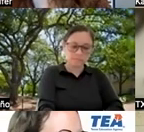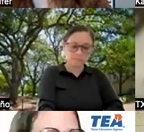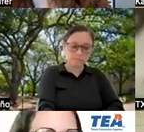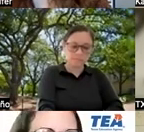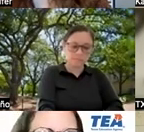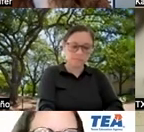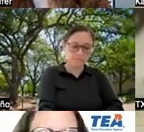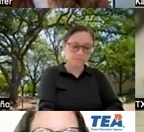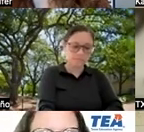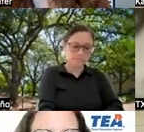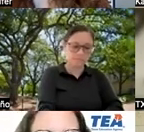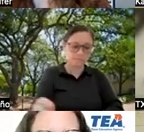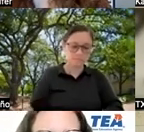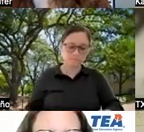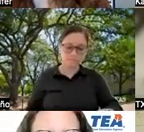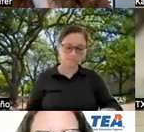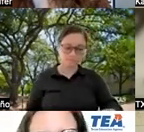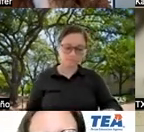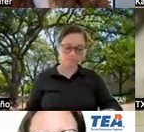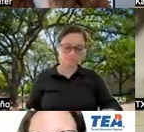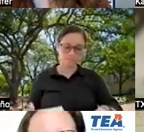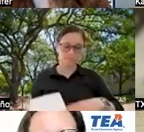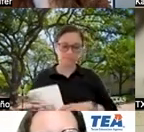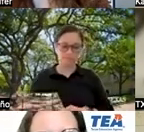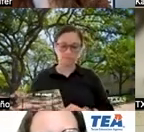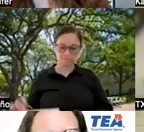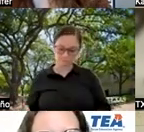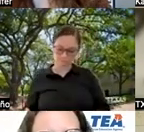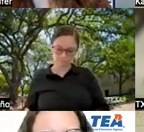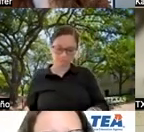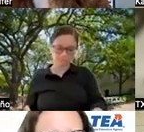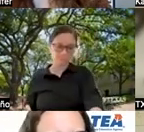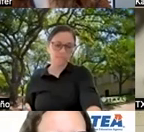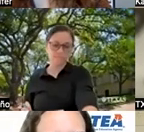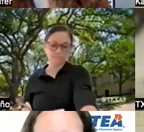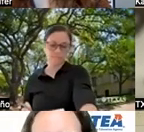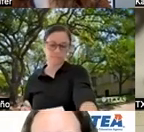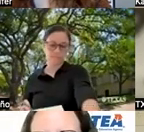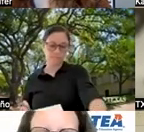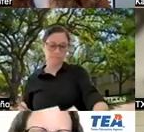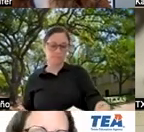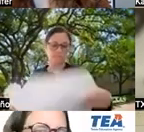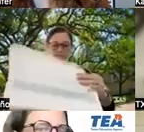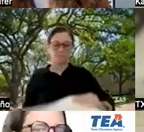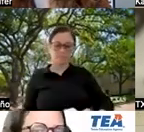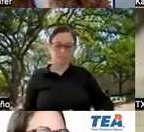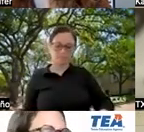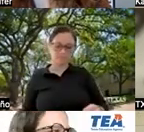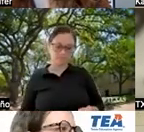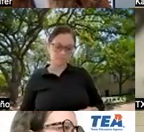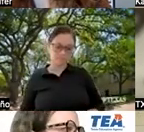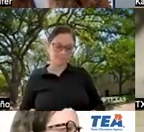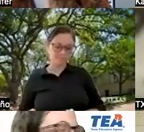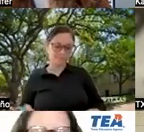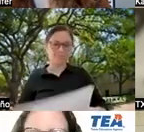register for public comment at any point leading up to the meeting. So I'll pass it back to you, Reagan. Perfect. All right. So that takes